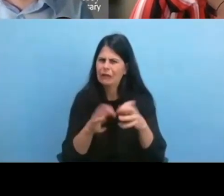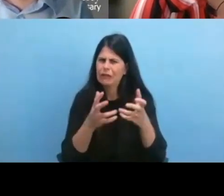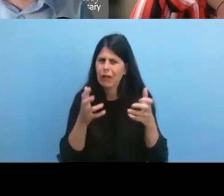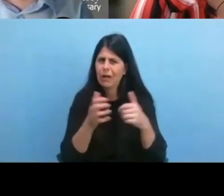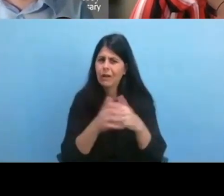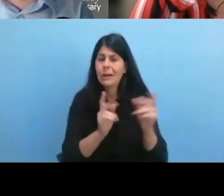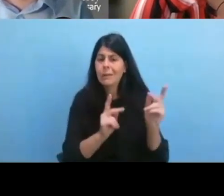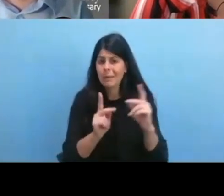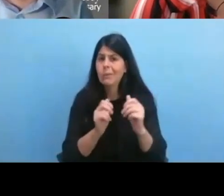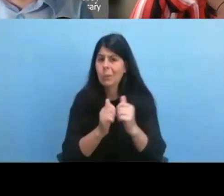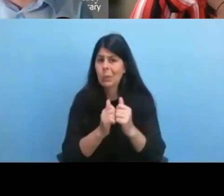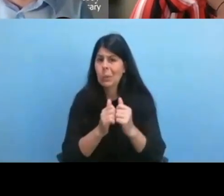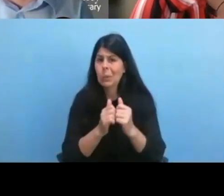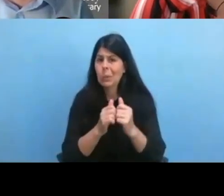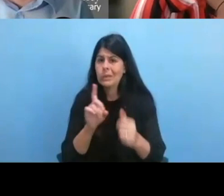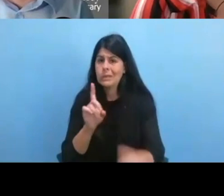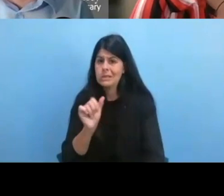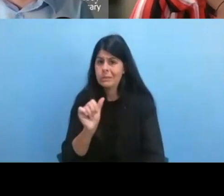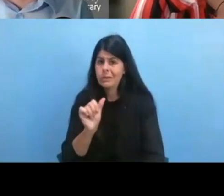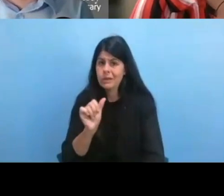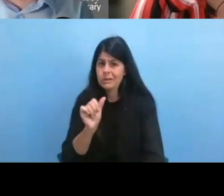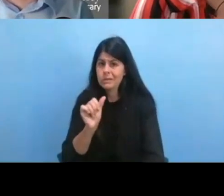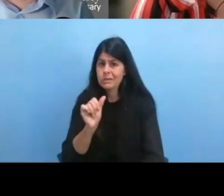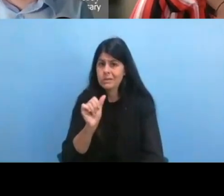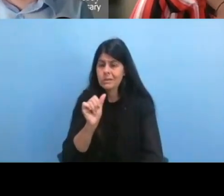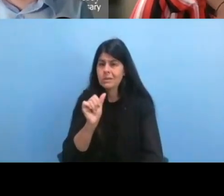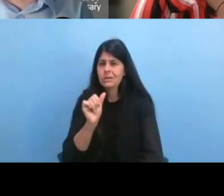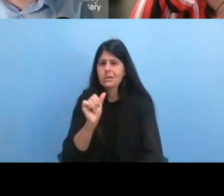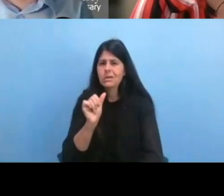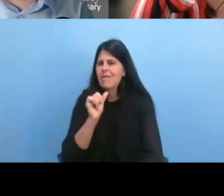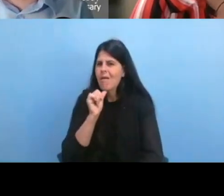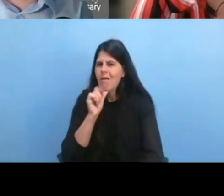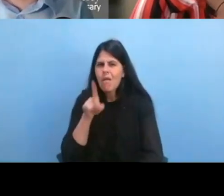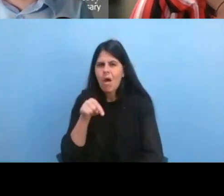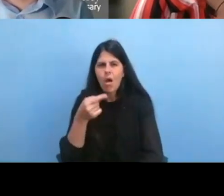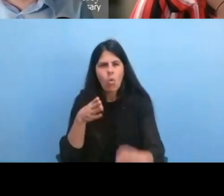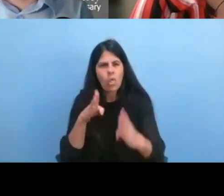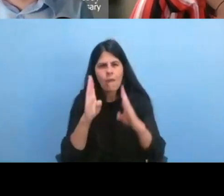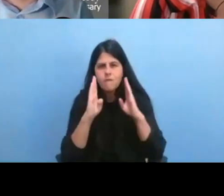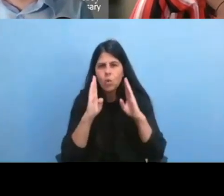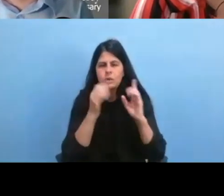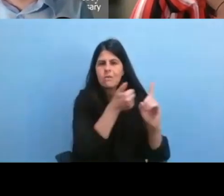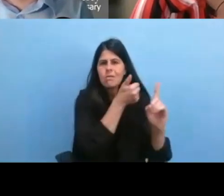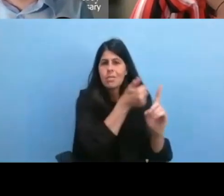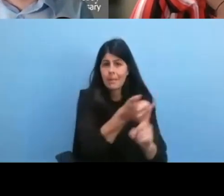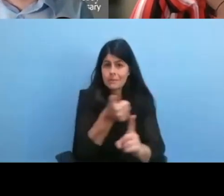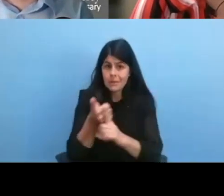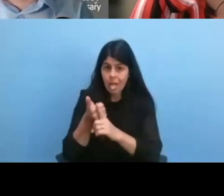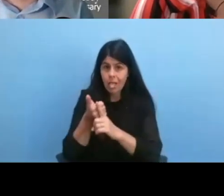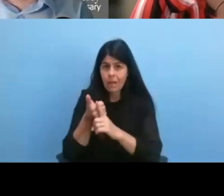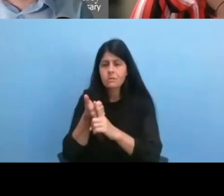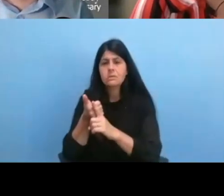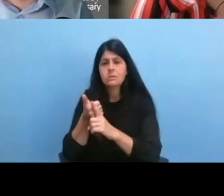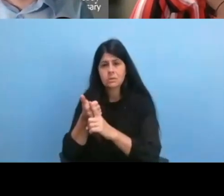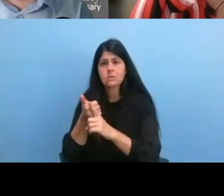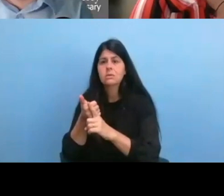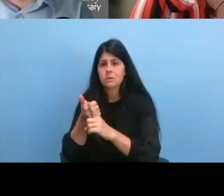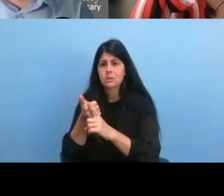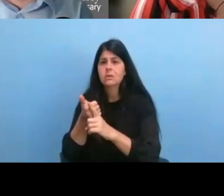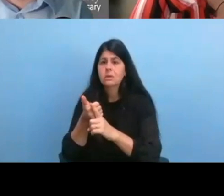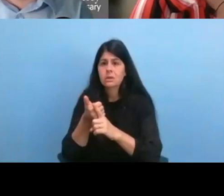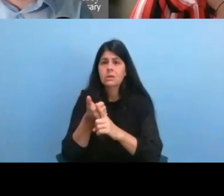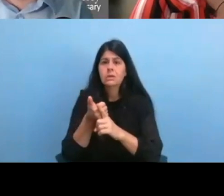with disabilities are not only focused on themselves and bringing in more people with disabilities